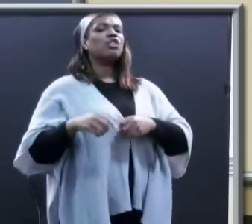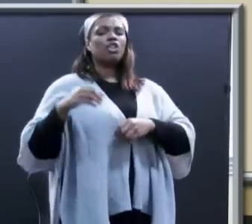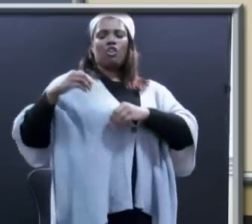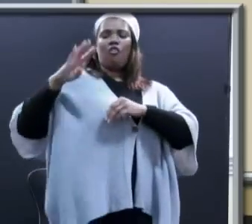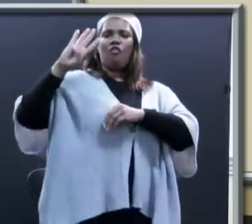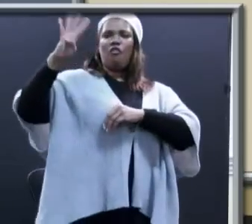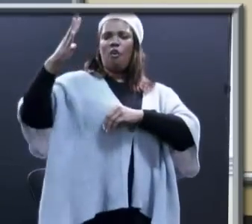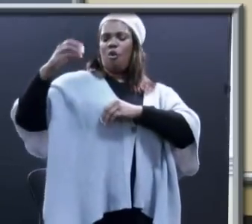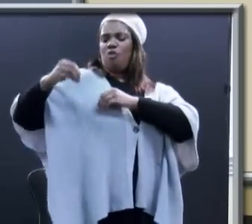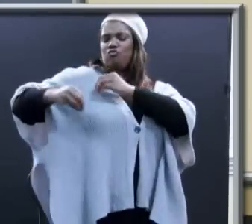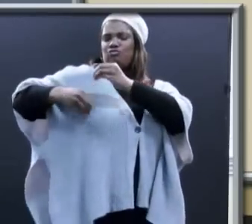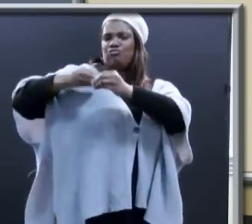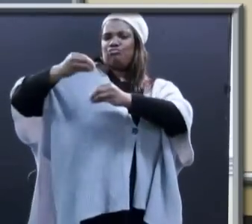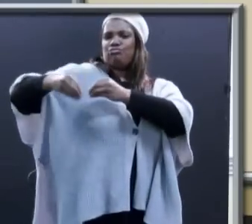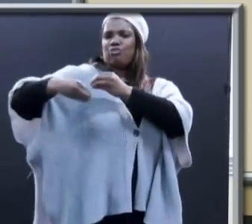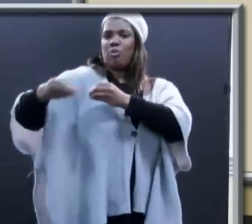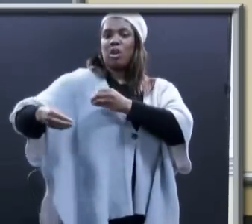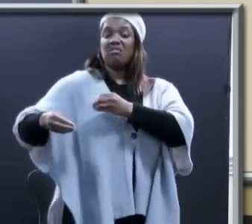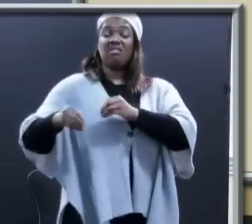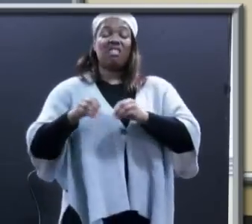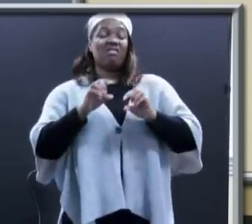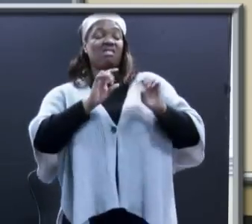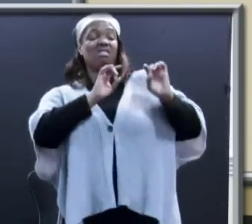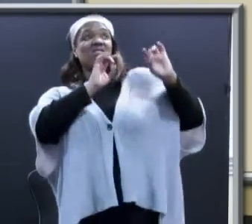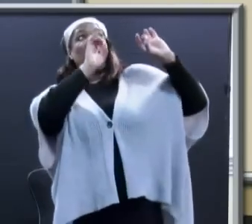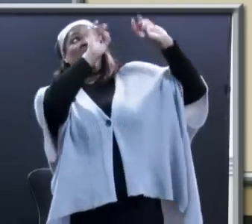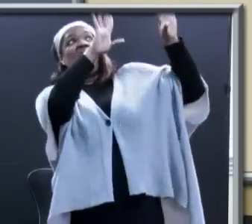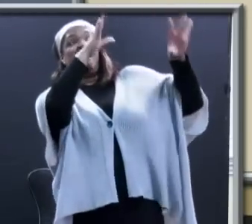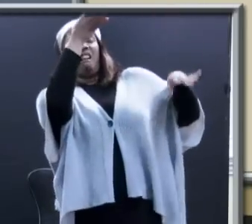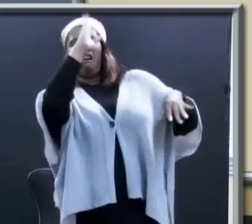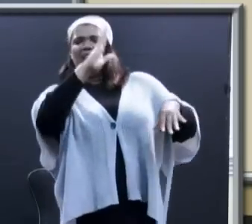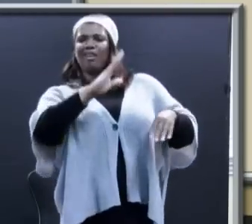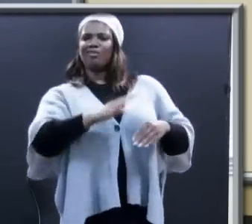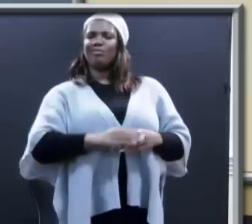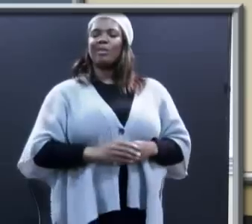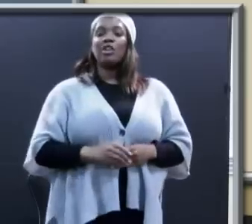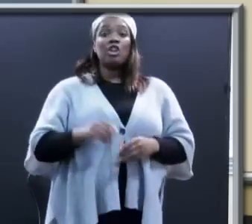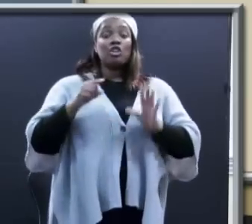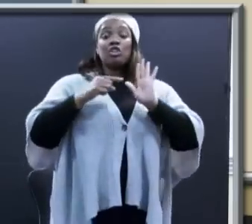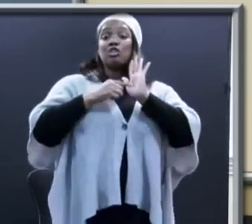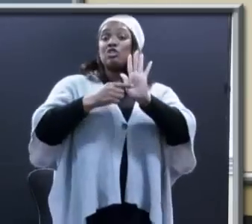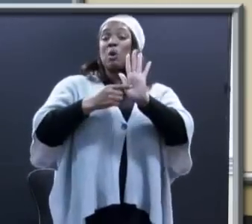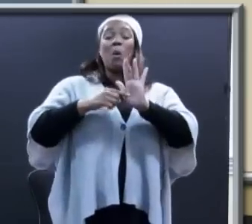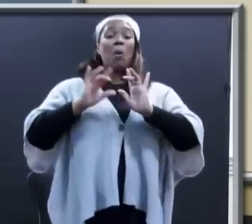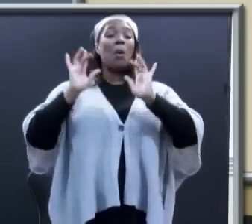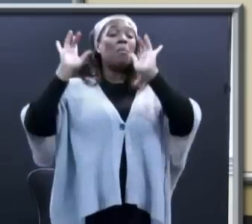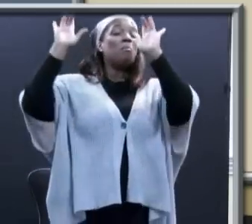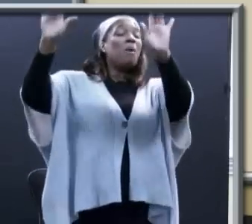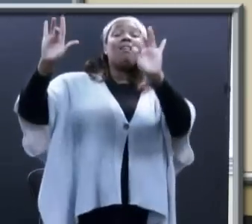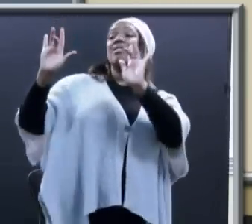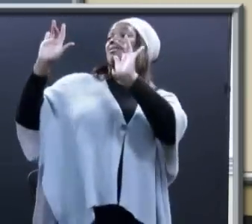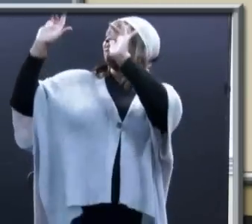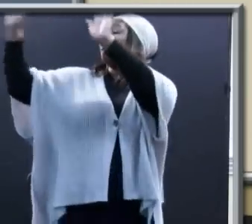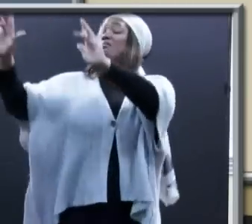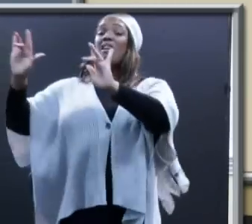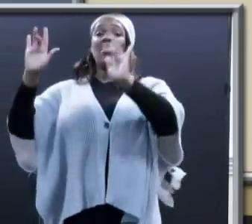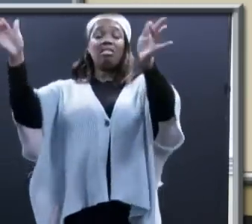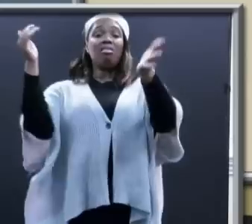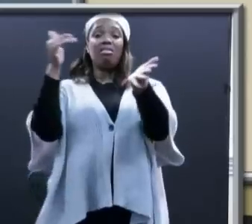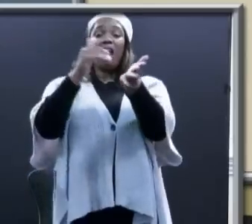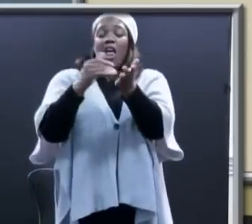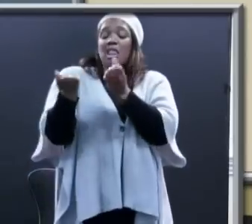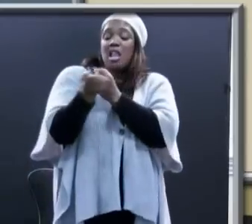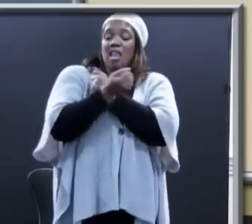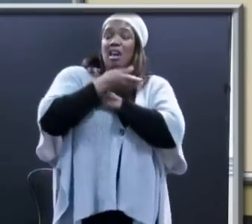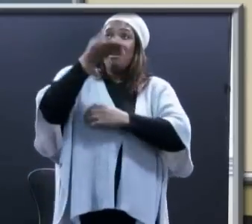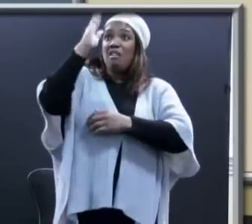upon the children unto the third and fourth generation of them that hate me, and showing mercy unto thousands of them that love me and